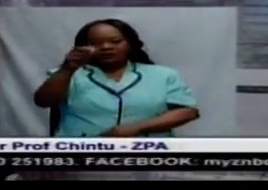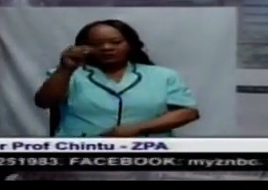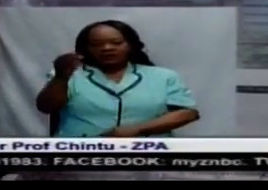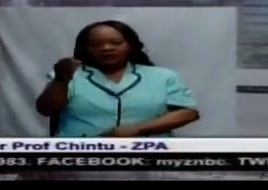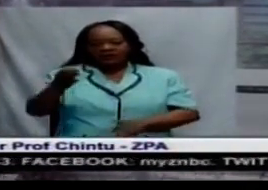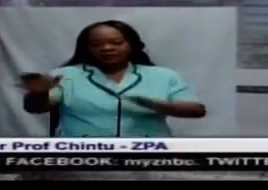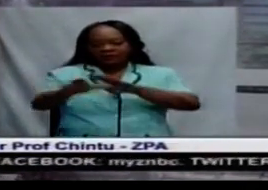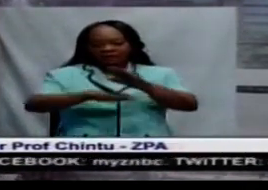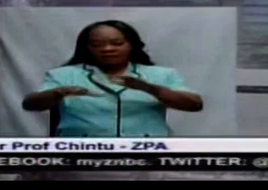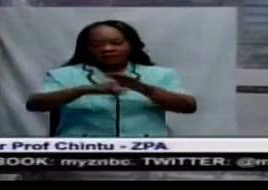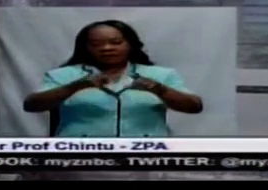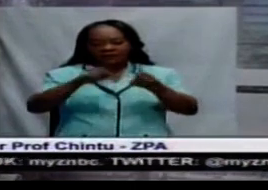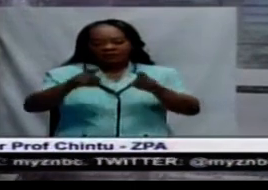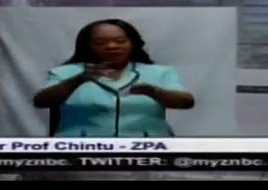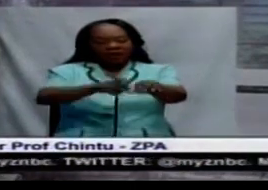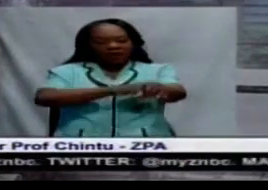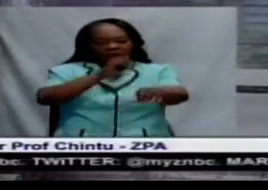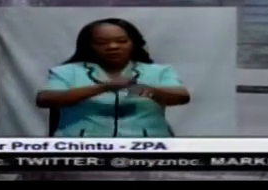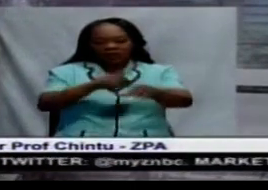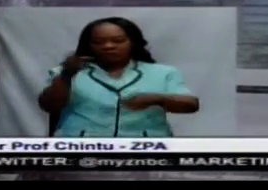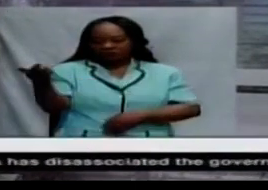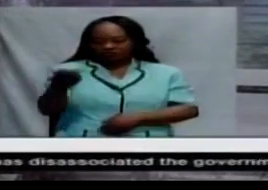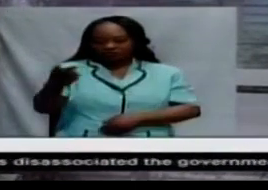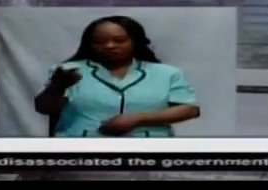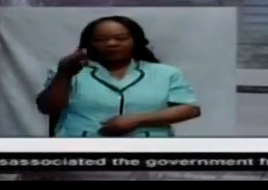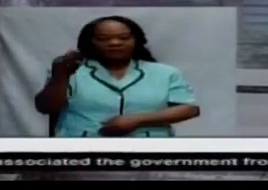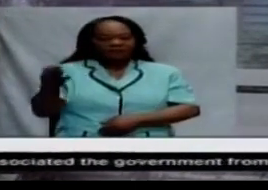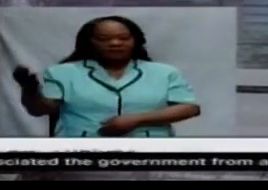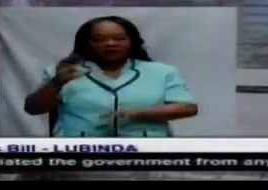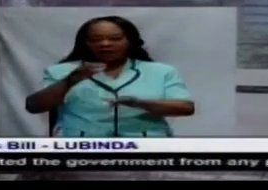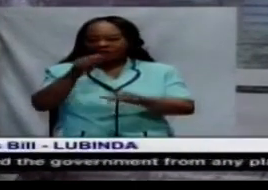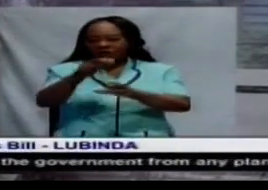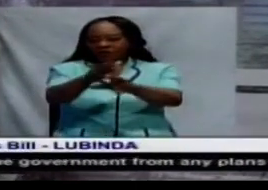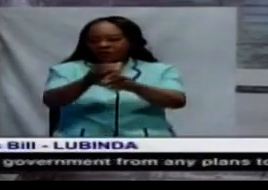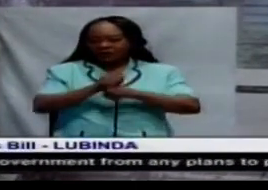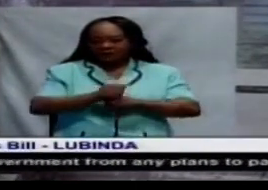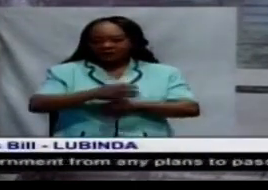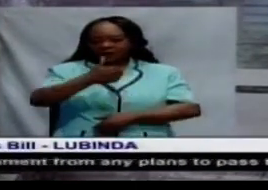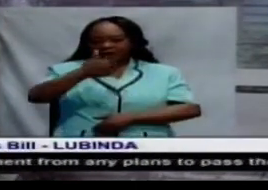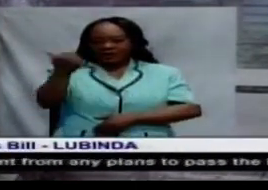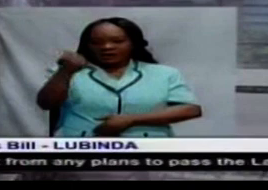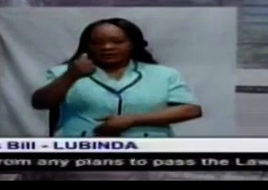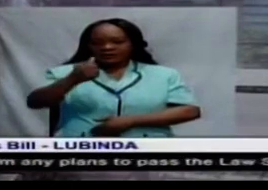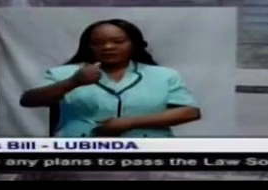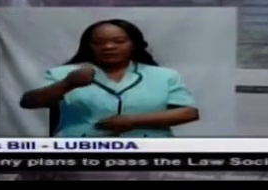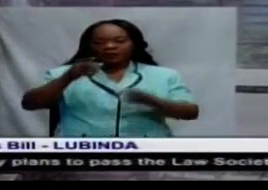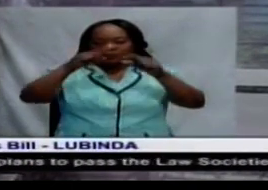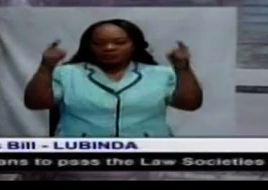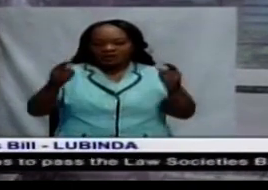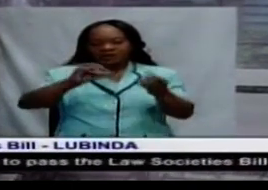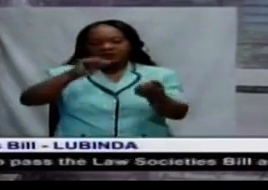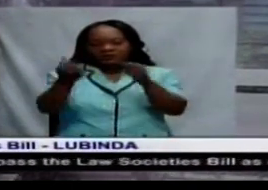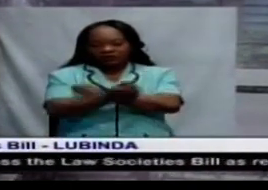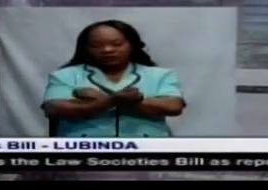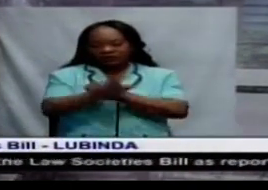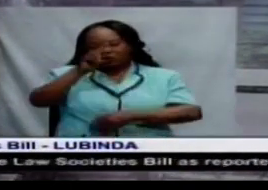The minister has noted that for a long time now, the two facilities have not received any major transformation. He made this